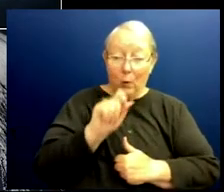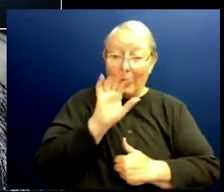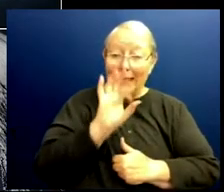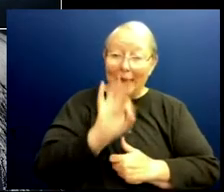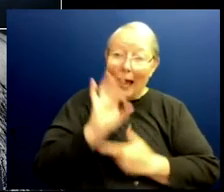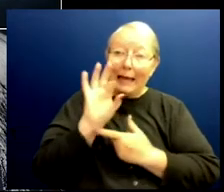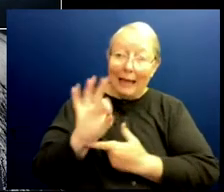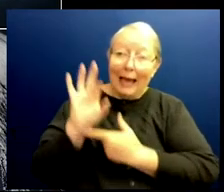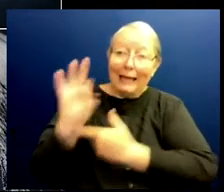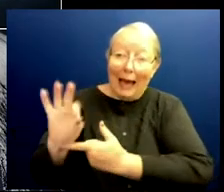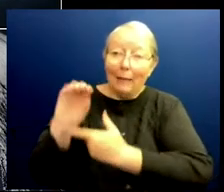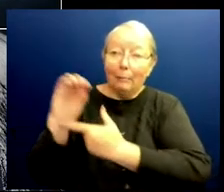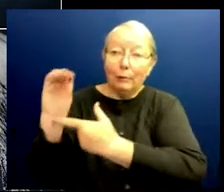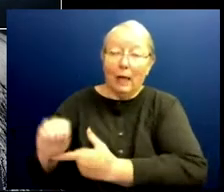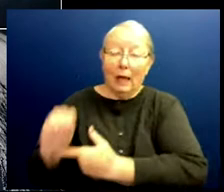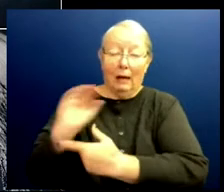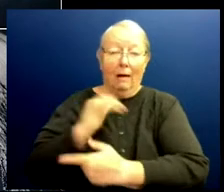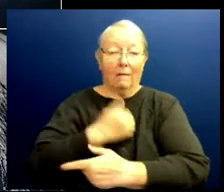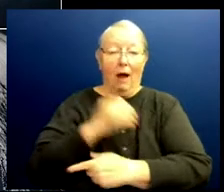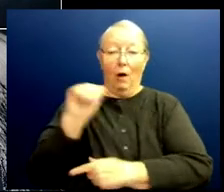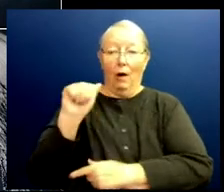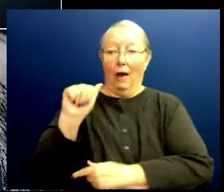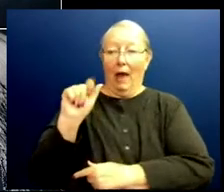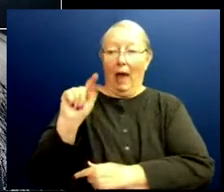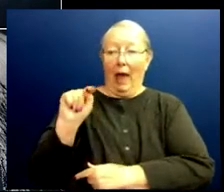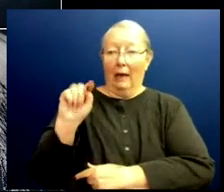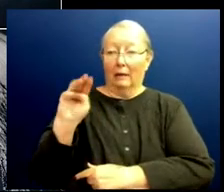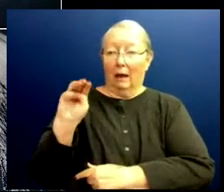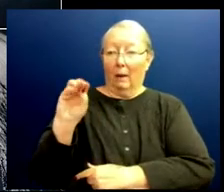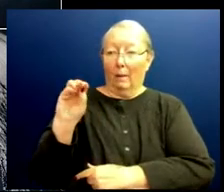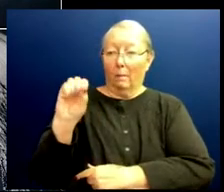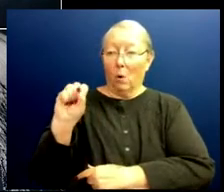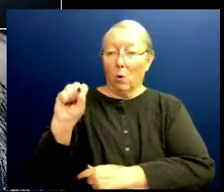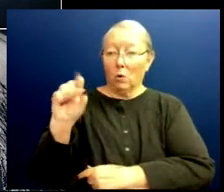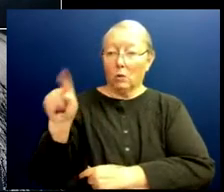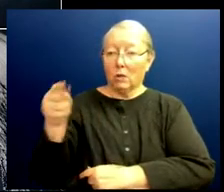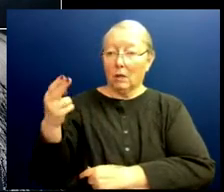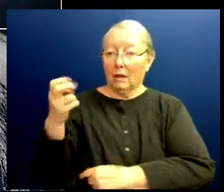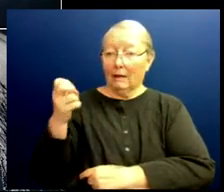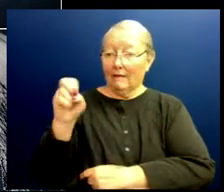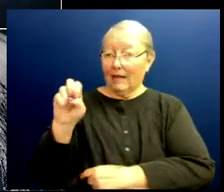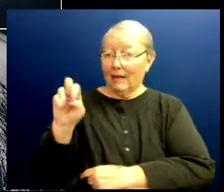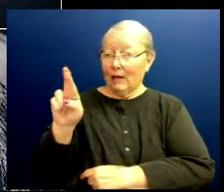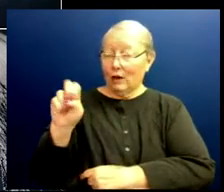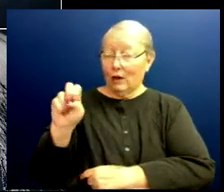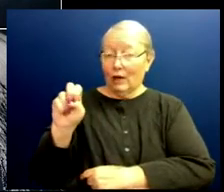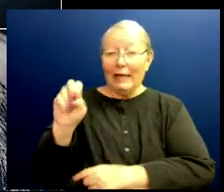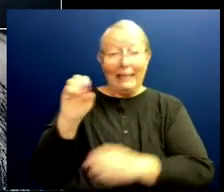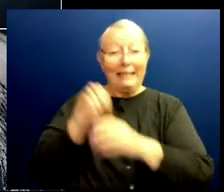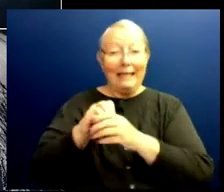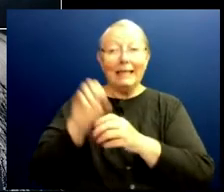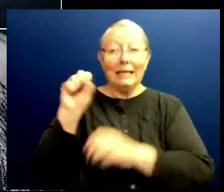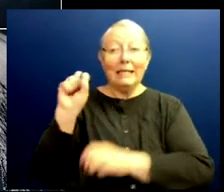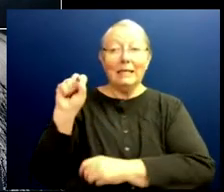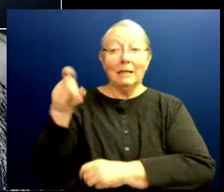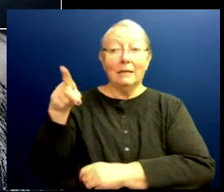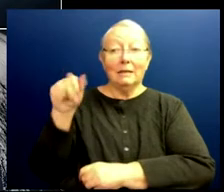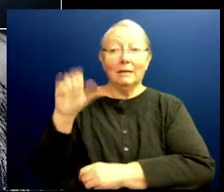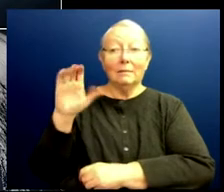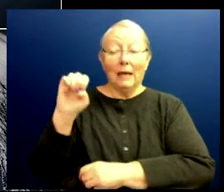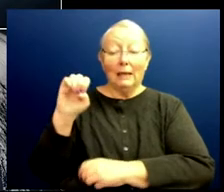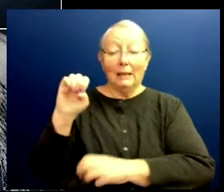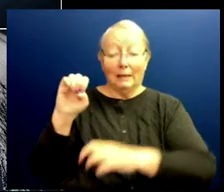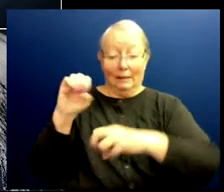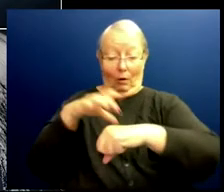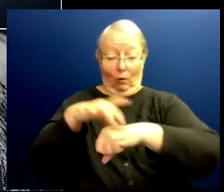99.9999% of the Earth's atmosphere. So it's essentially in space. And at that height, it orbits the Earth every hour